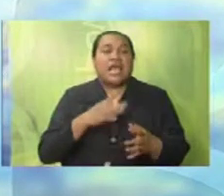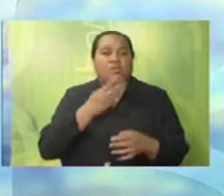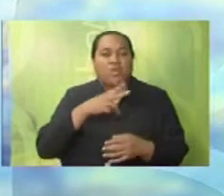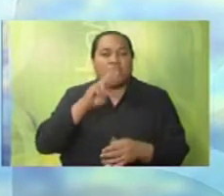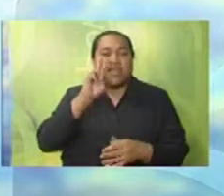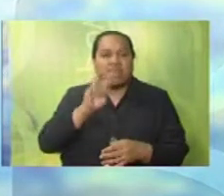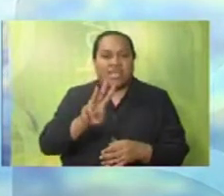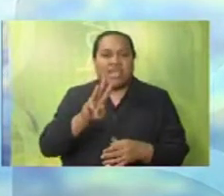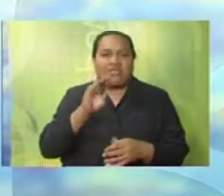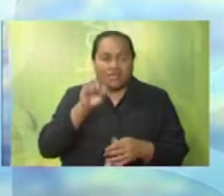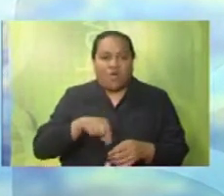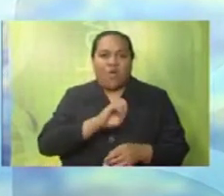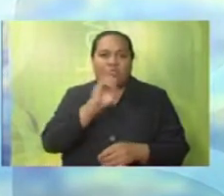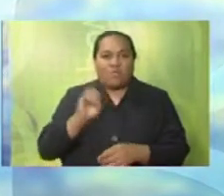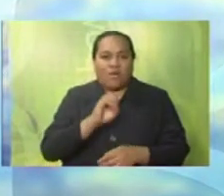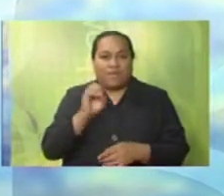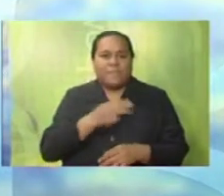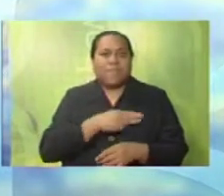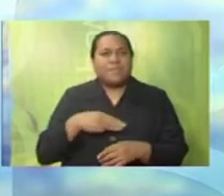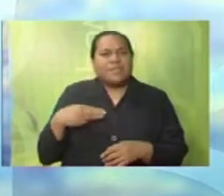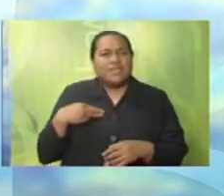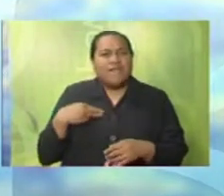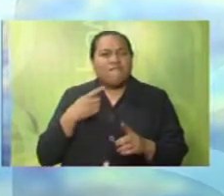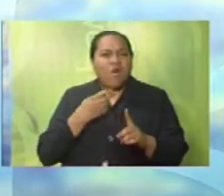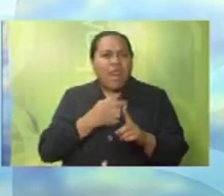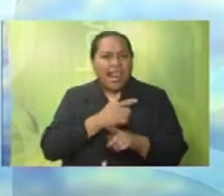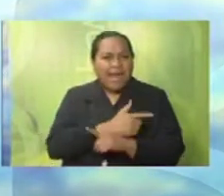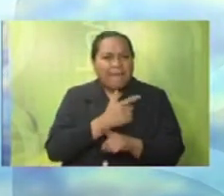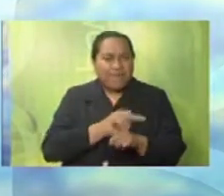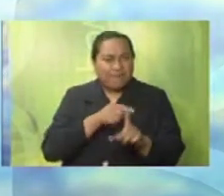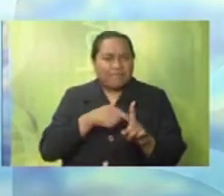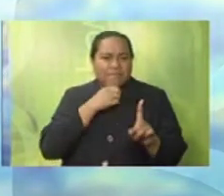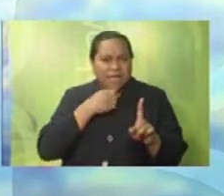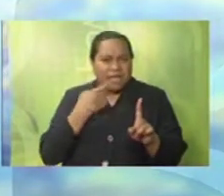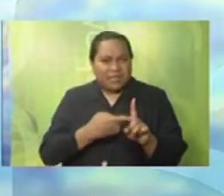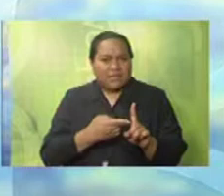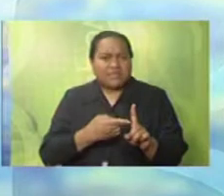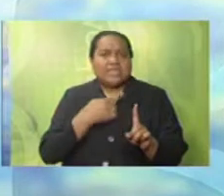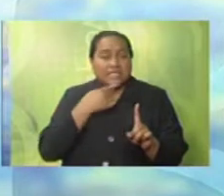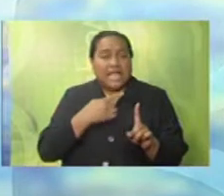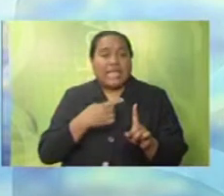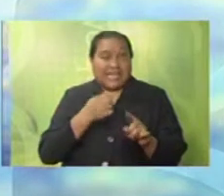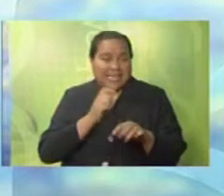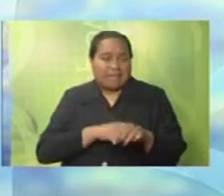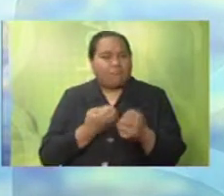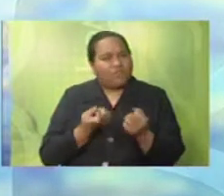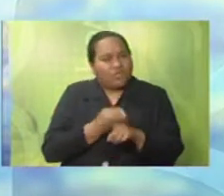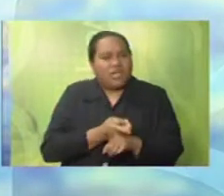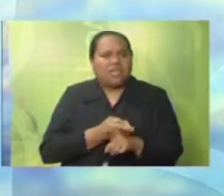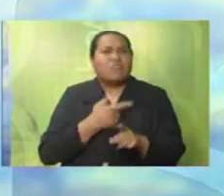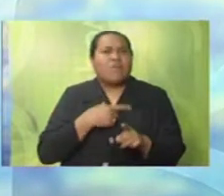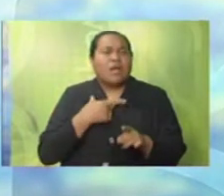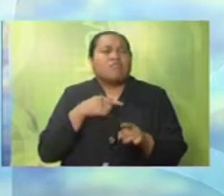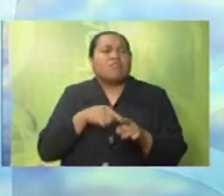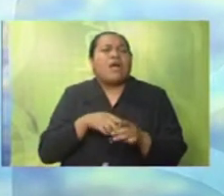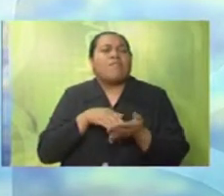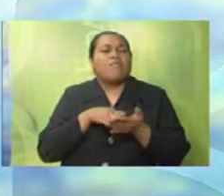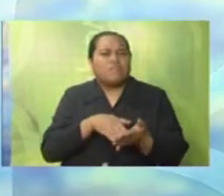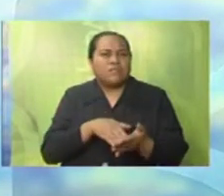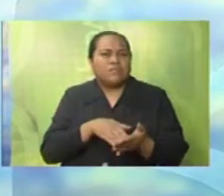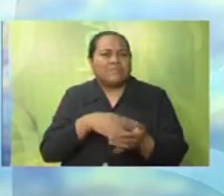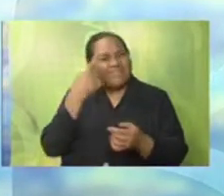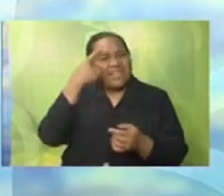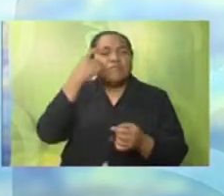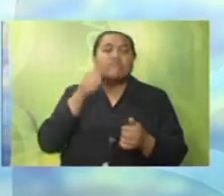month. Minister for Labour, Industrial Relations and Employment, Mr. Philippe Mbole, has made the daylight saving order, saying the time savings initiative